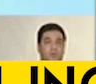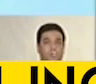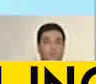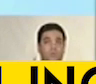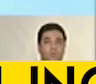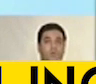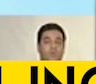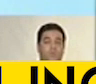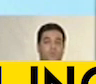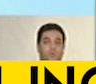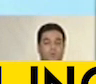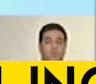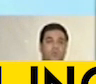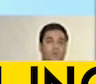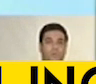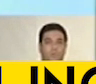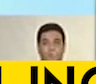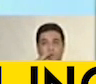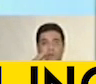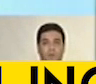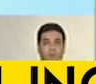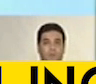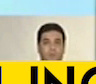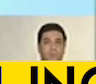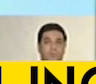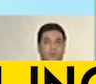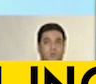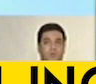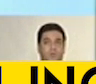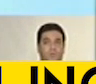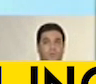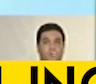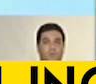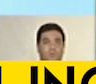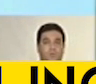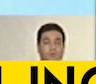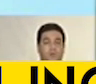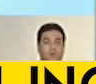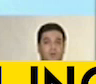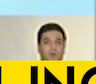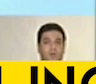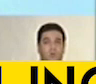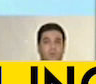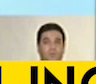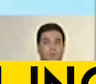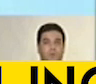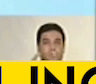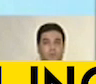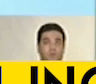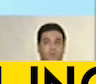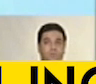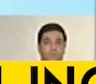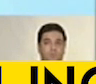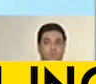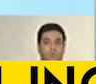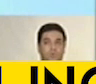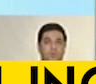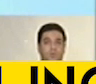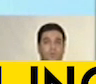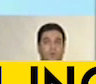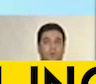do'stlarimga nomimni ayt. Ahbob do'stida aziz o'quvchilar. Har kim meni bilsa, bu payomimni